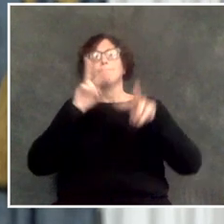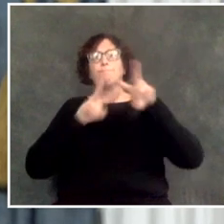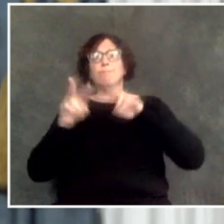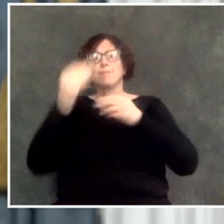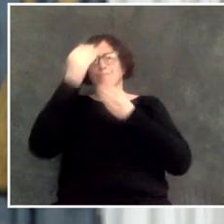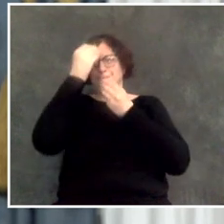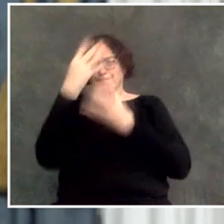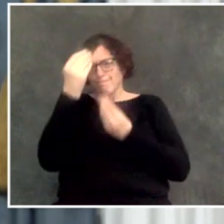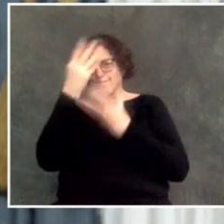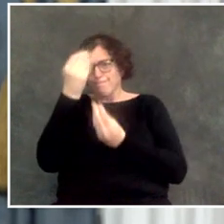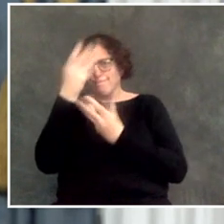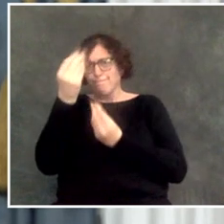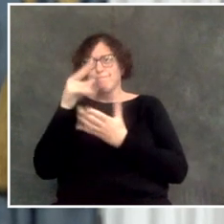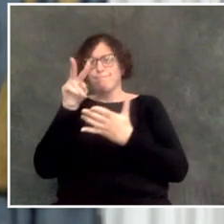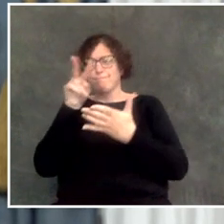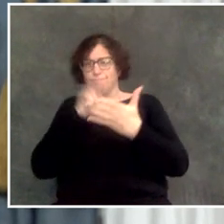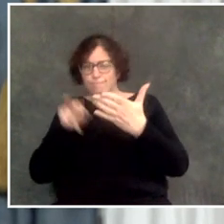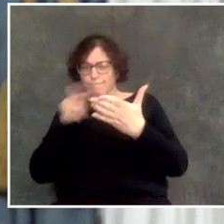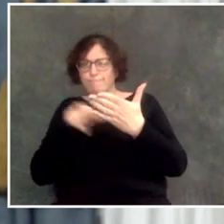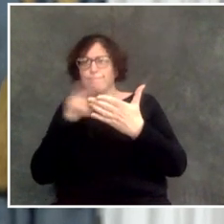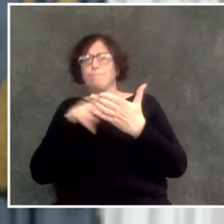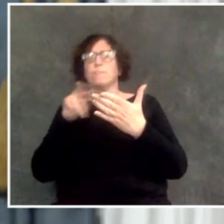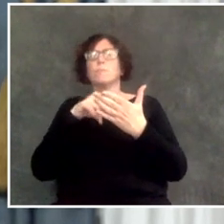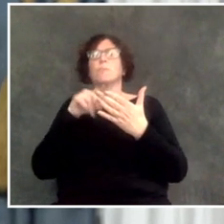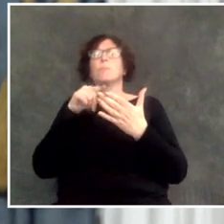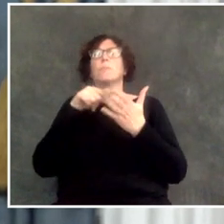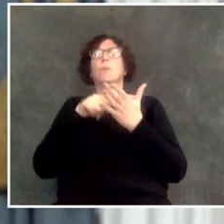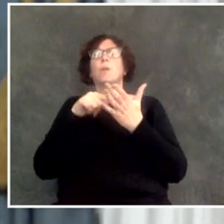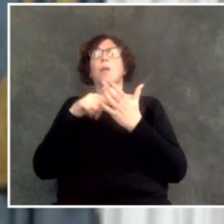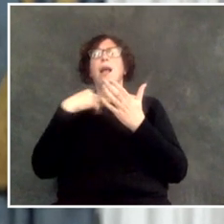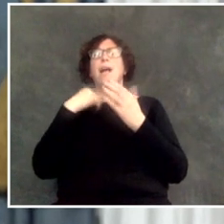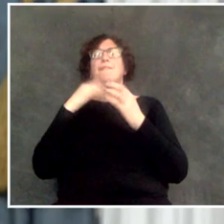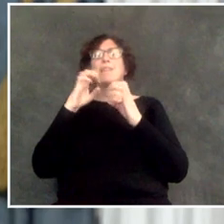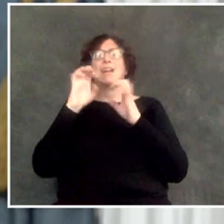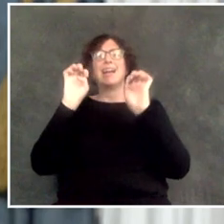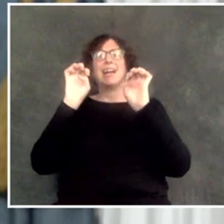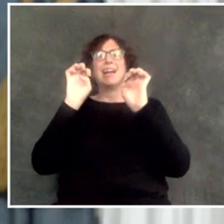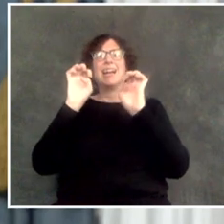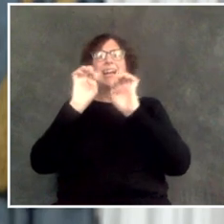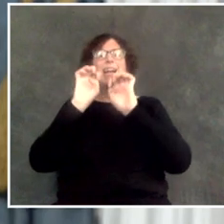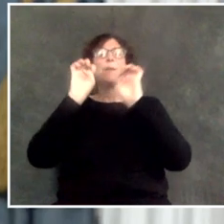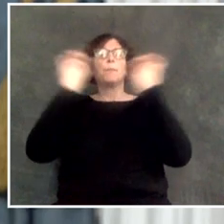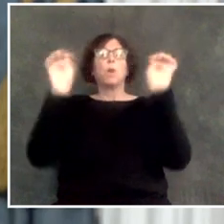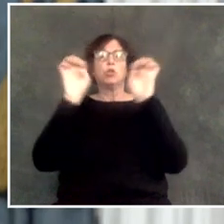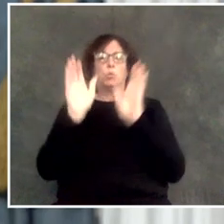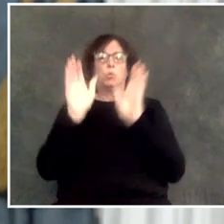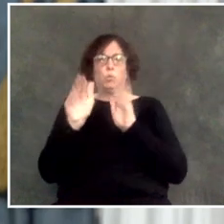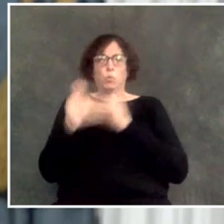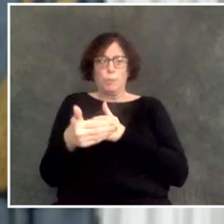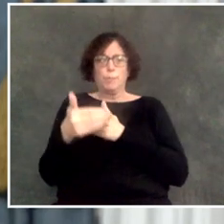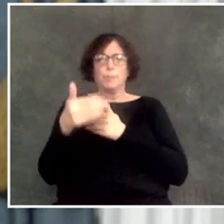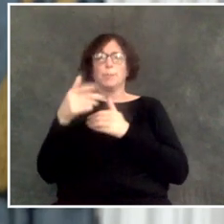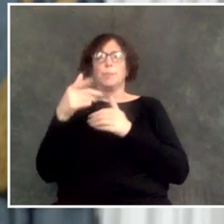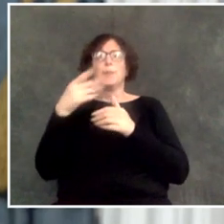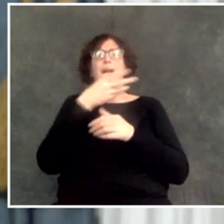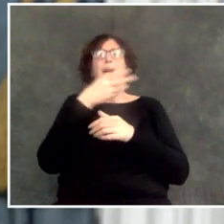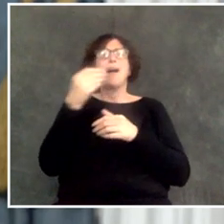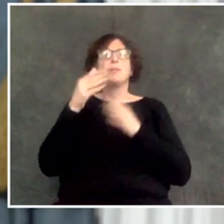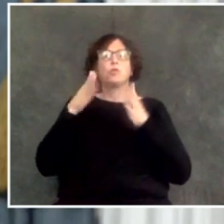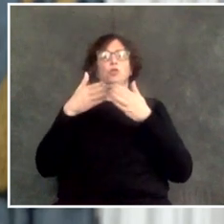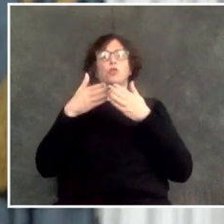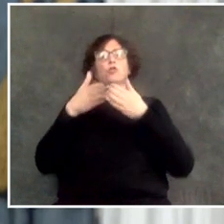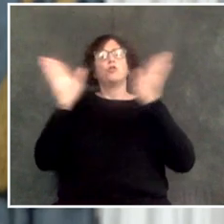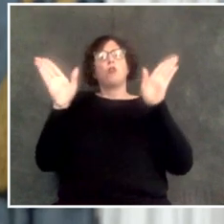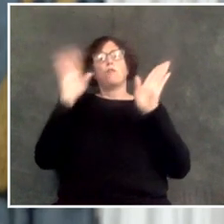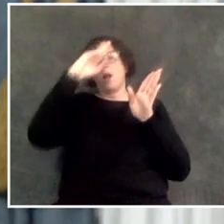data related to admissions, the overall trend is that this is not slowing down. And